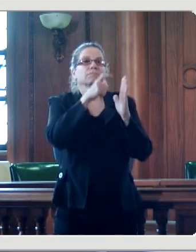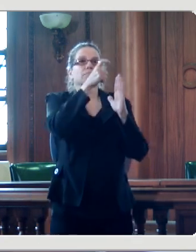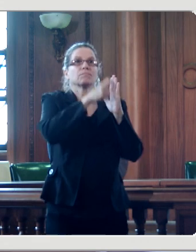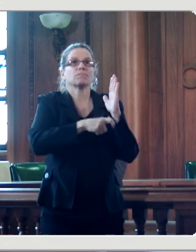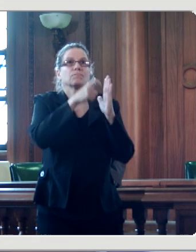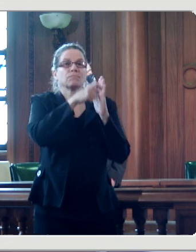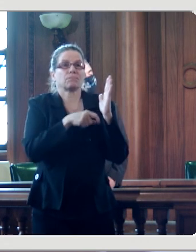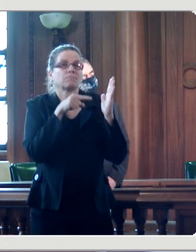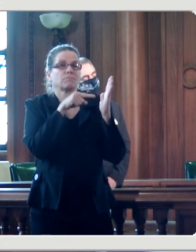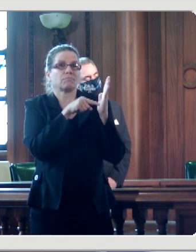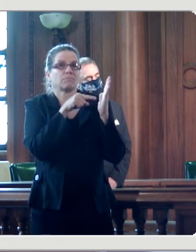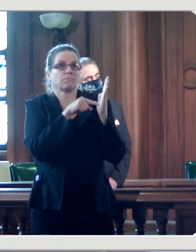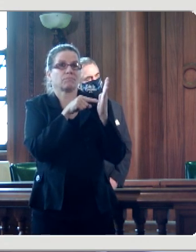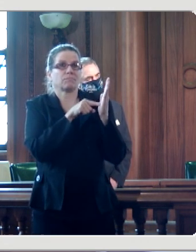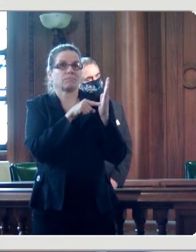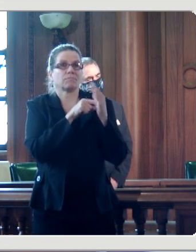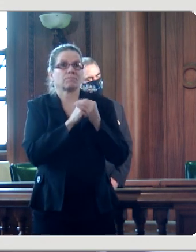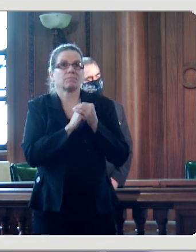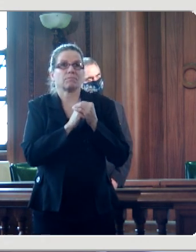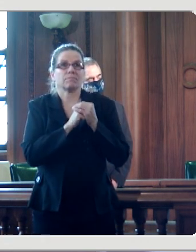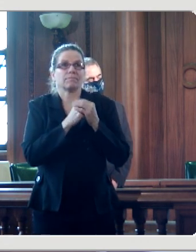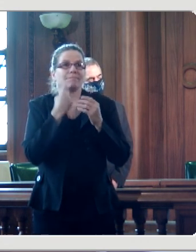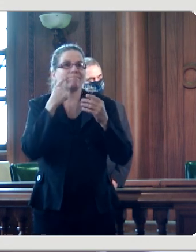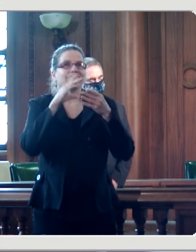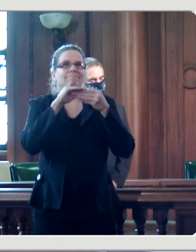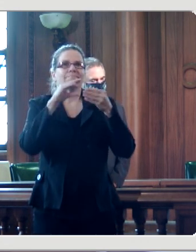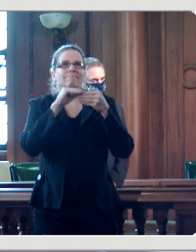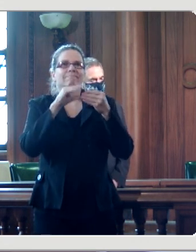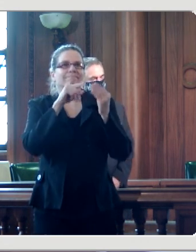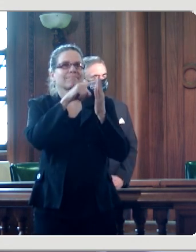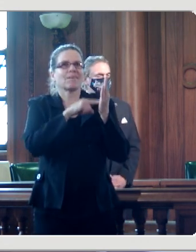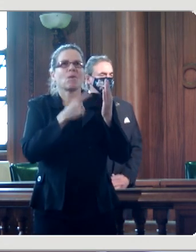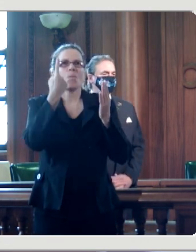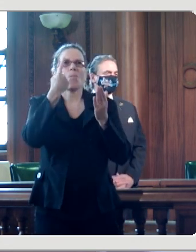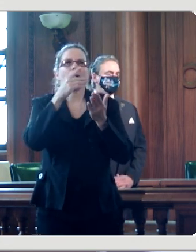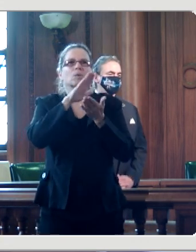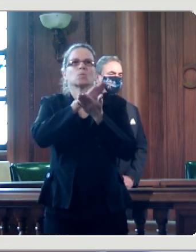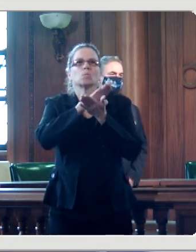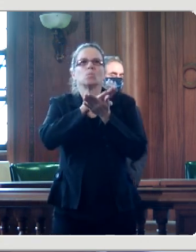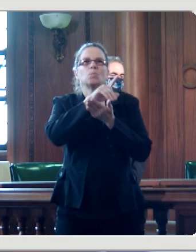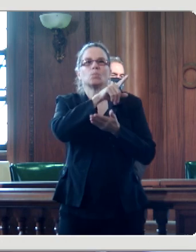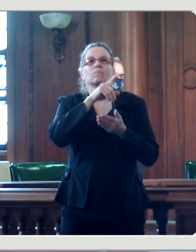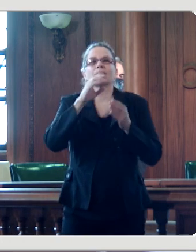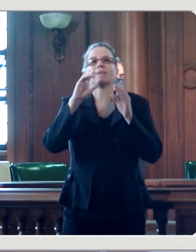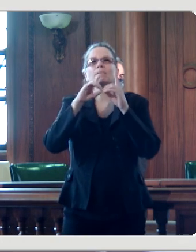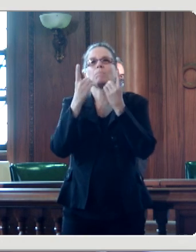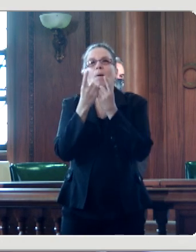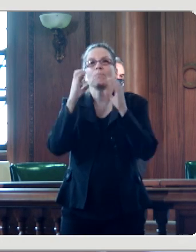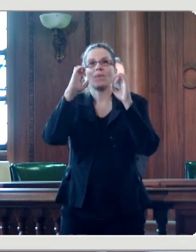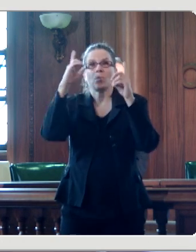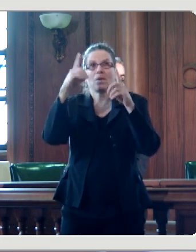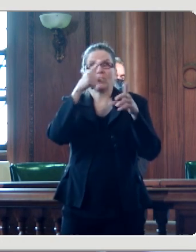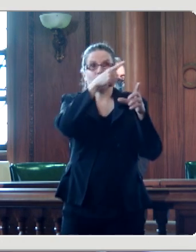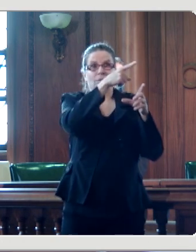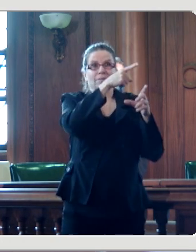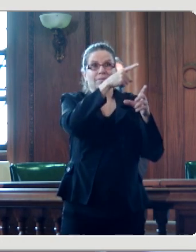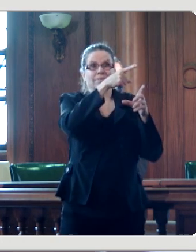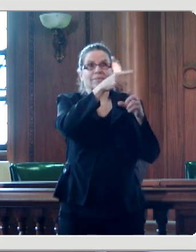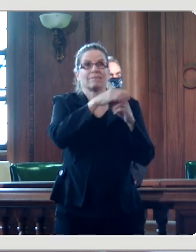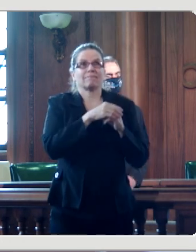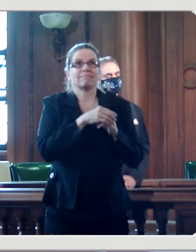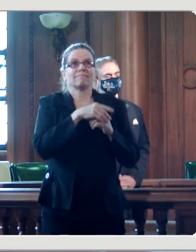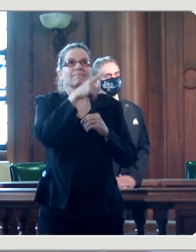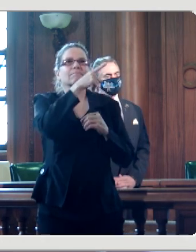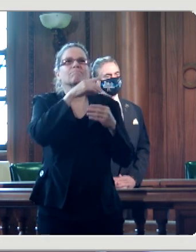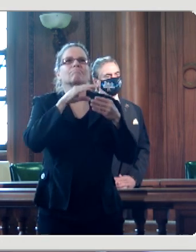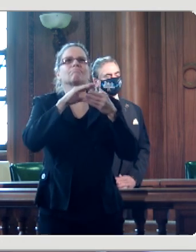DESE circular this week that Bill Ricca had delivered 1 million meals, and what a great accomplishment that was. And I was thinking